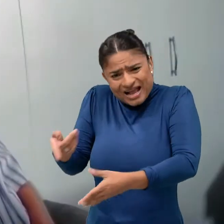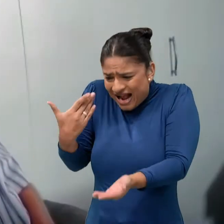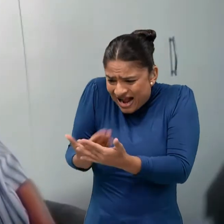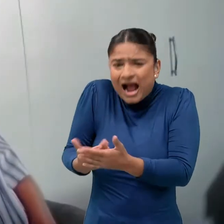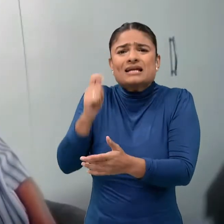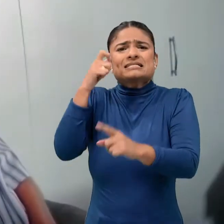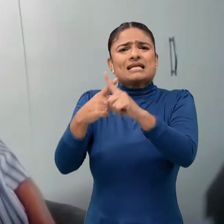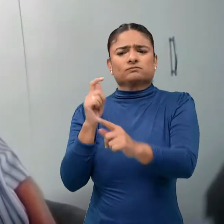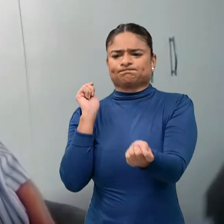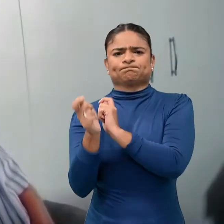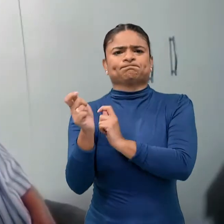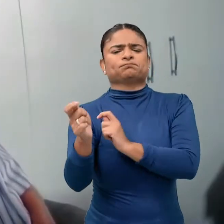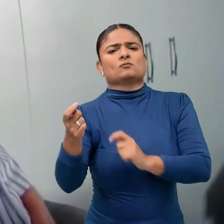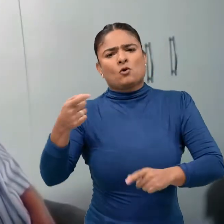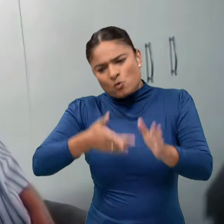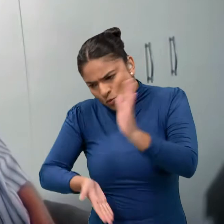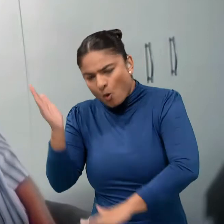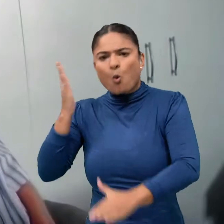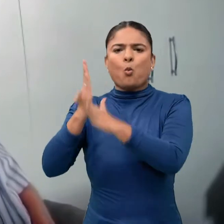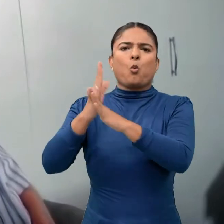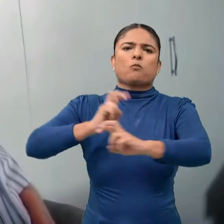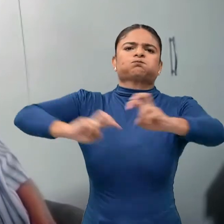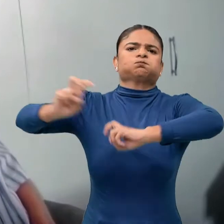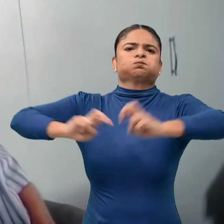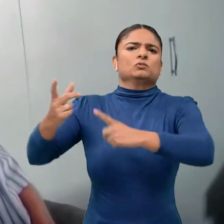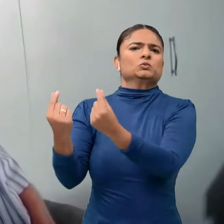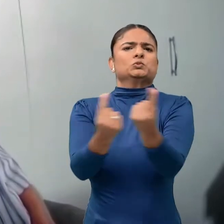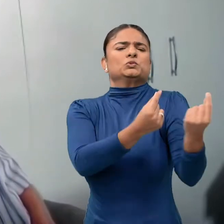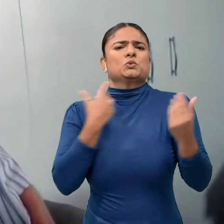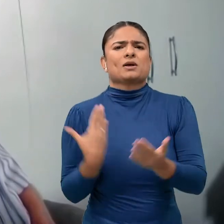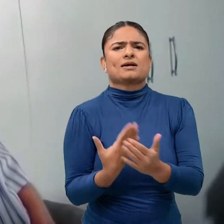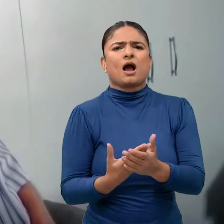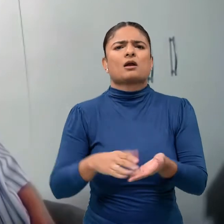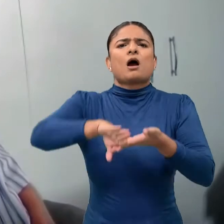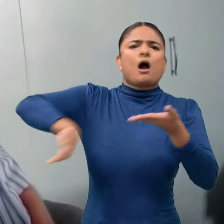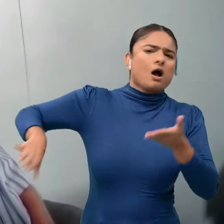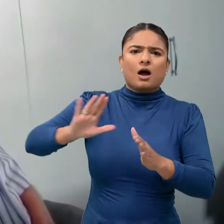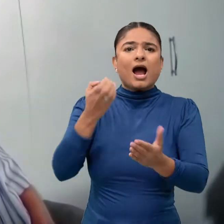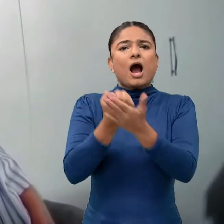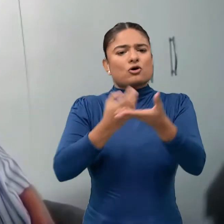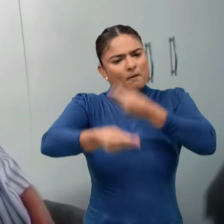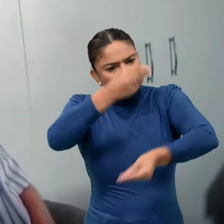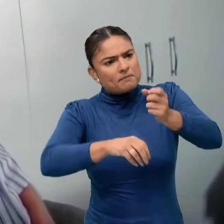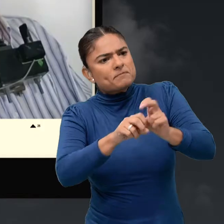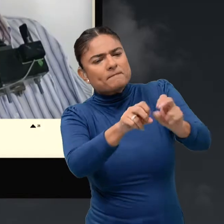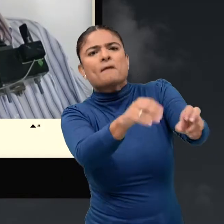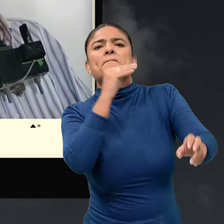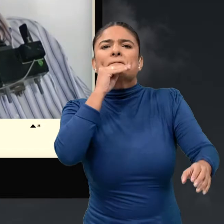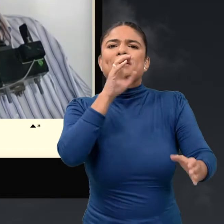working, and this is a real possibility, we are automatically saving the country 2 billion. So from an economic point of view, it makes